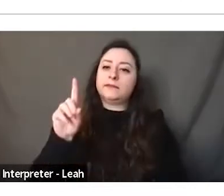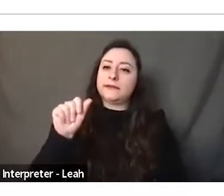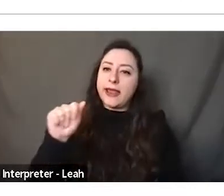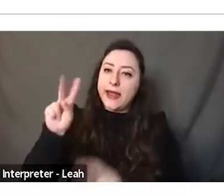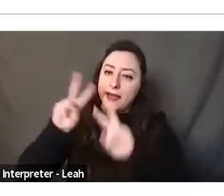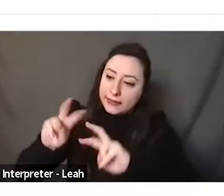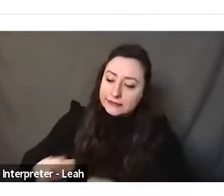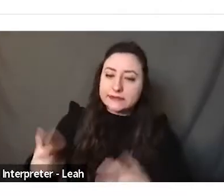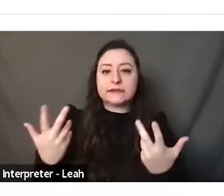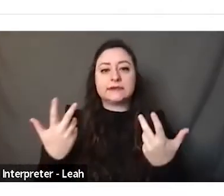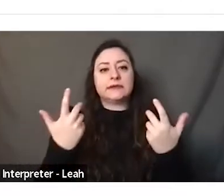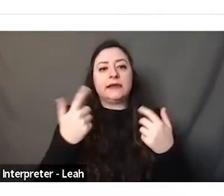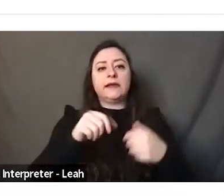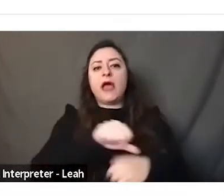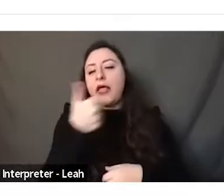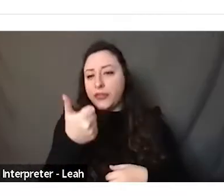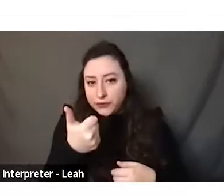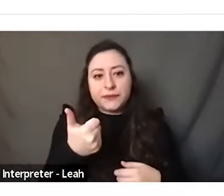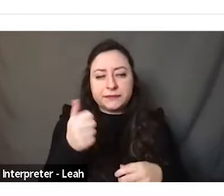analysis and some element of sleuthing